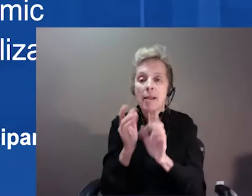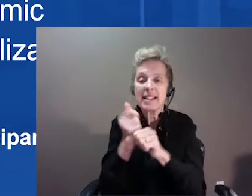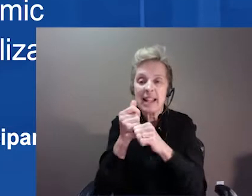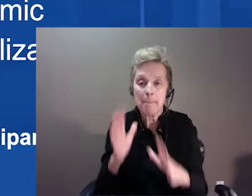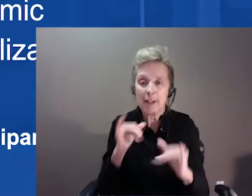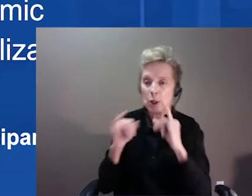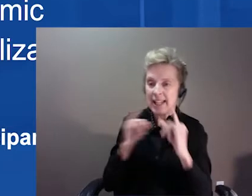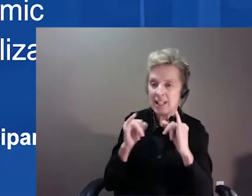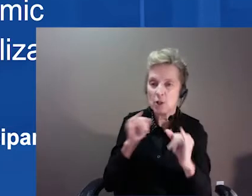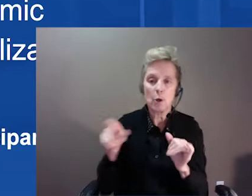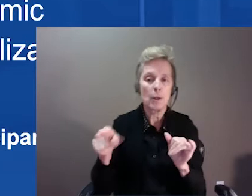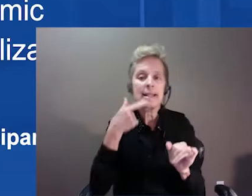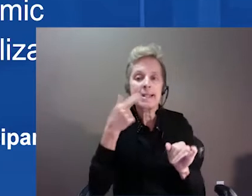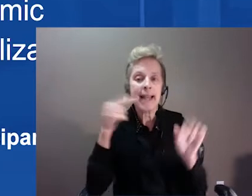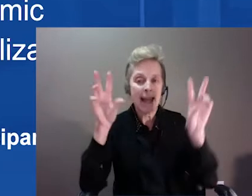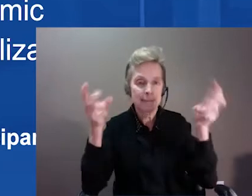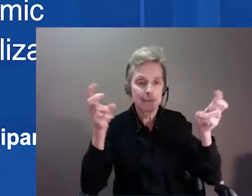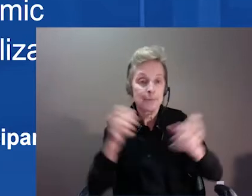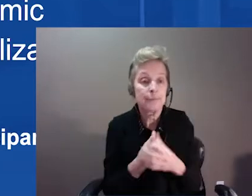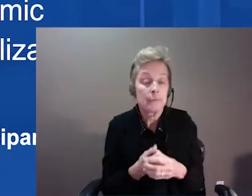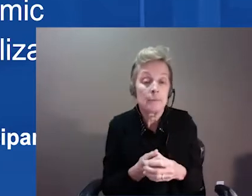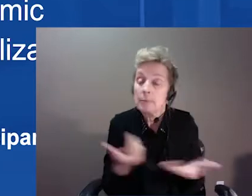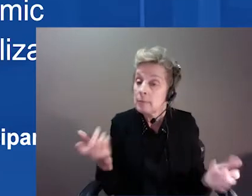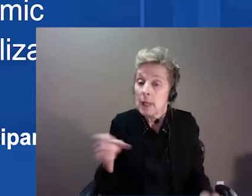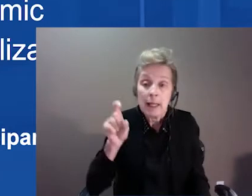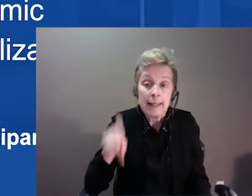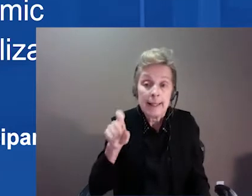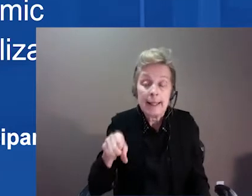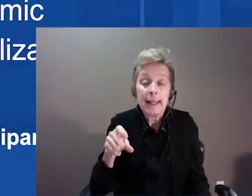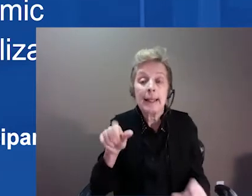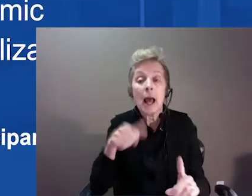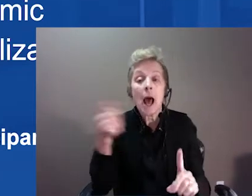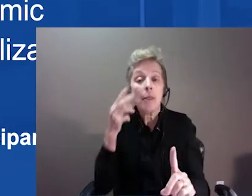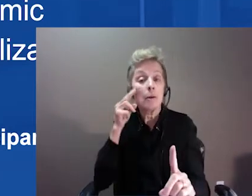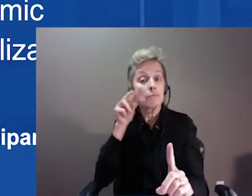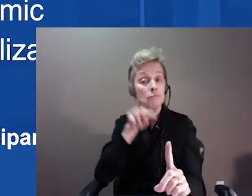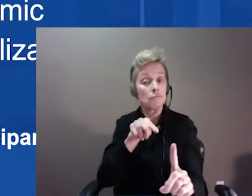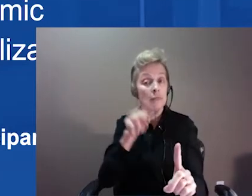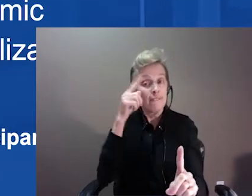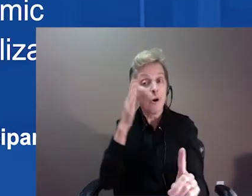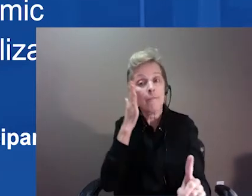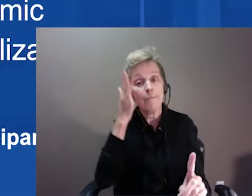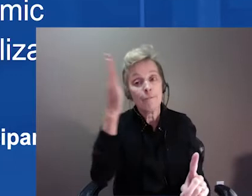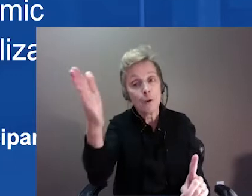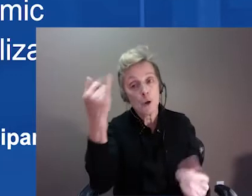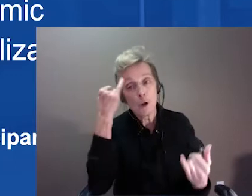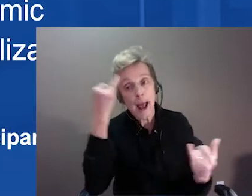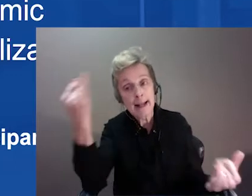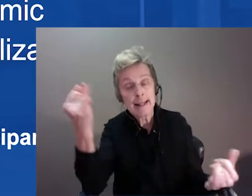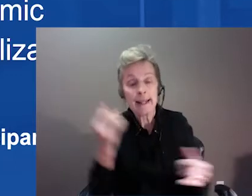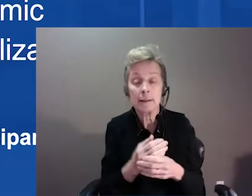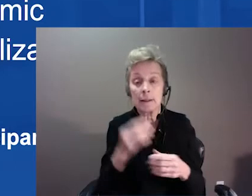noted, so there needs to be that additional perspective put on the idea of the future. On the picture